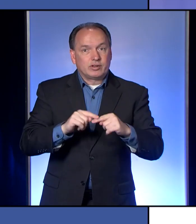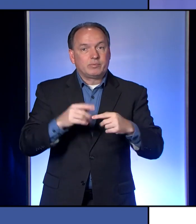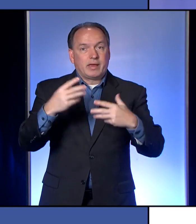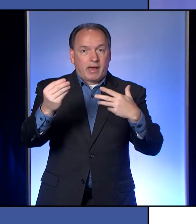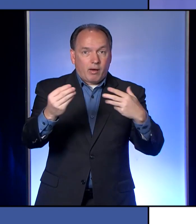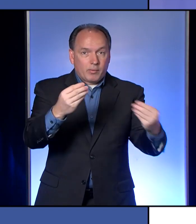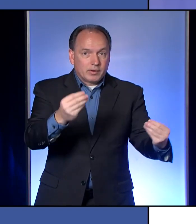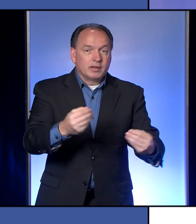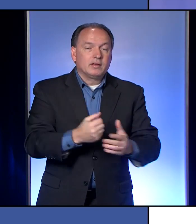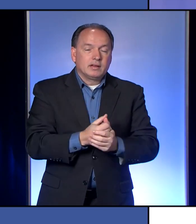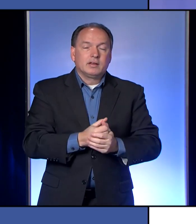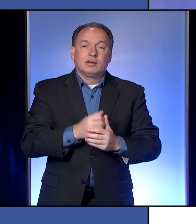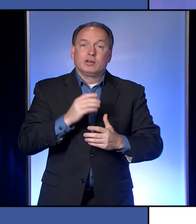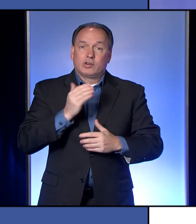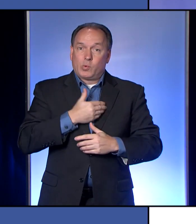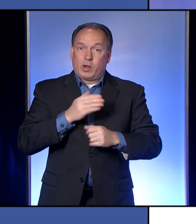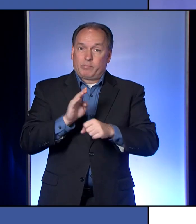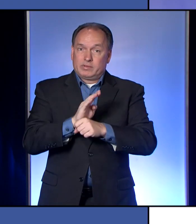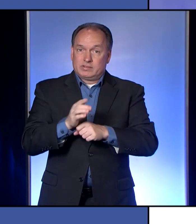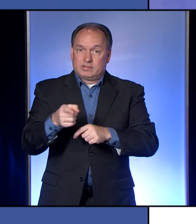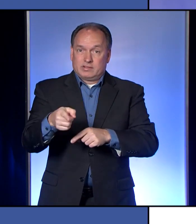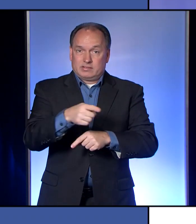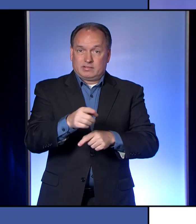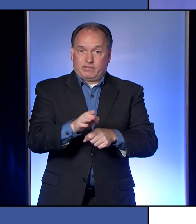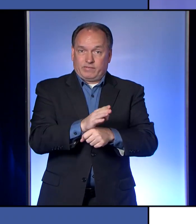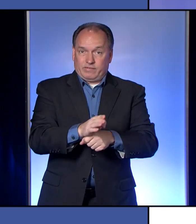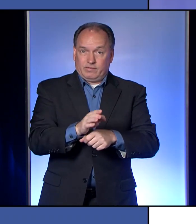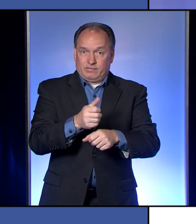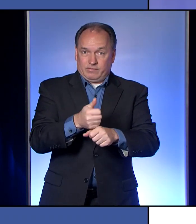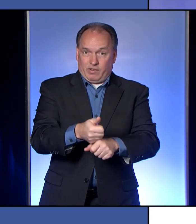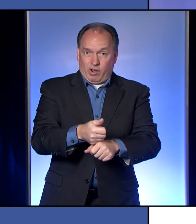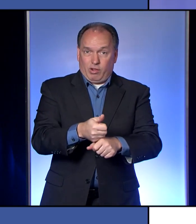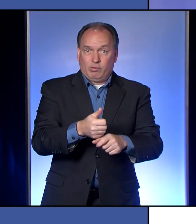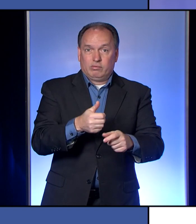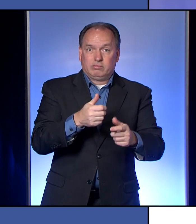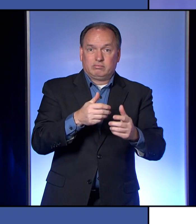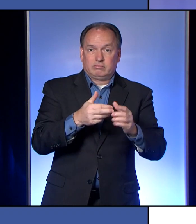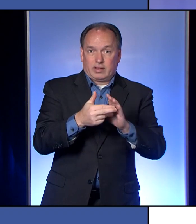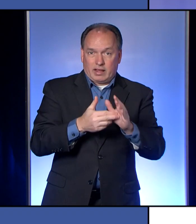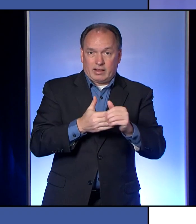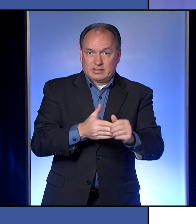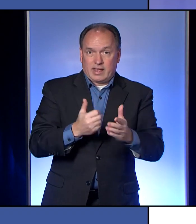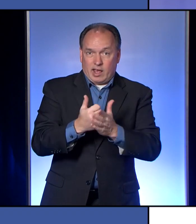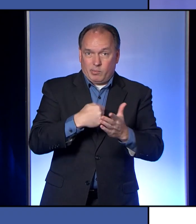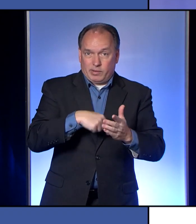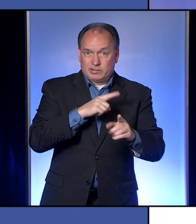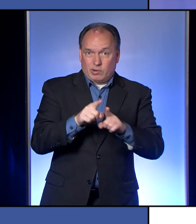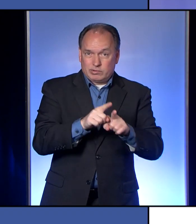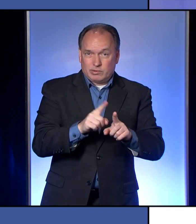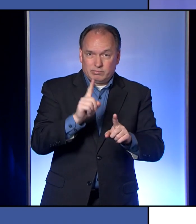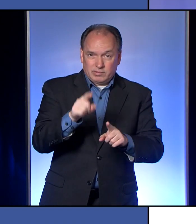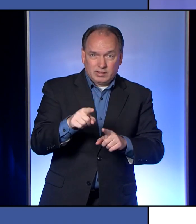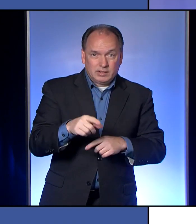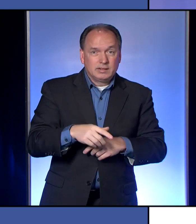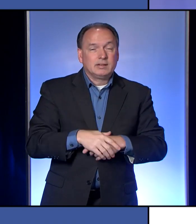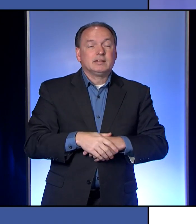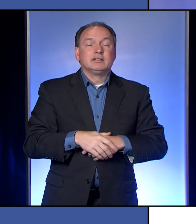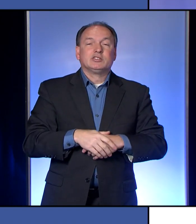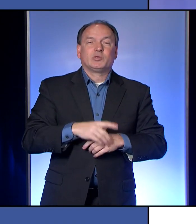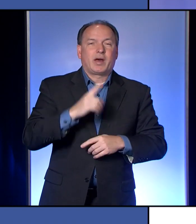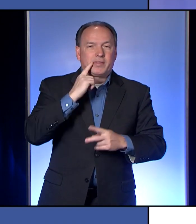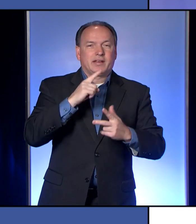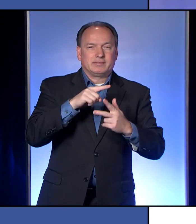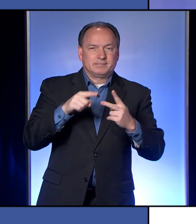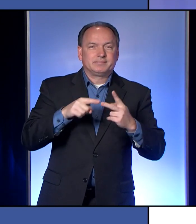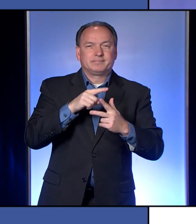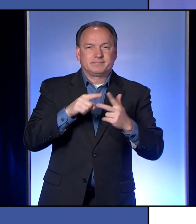and about? Do our businesses follow the guidelines and the guidance and help us along the way also? And so I think that those are